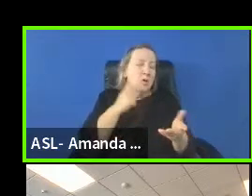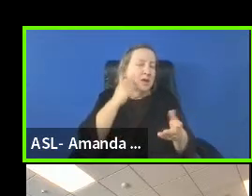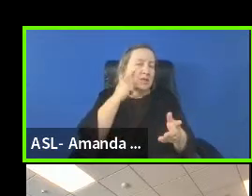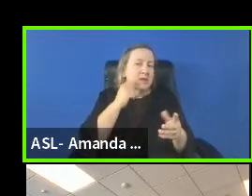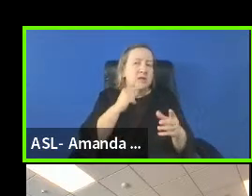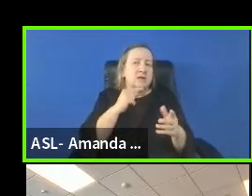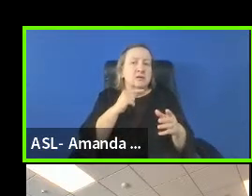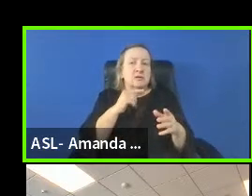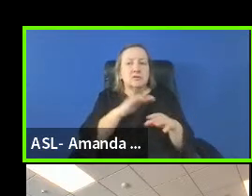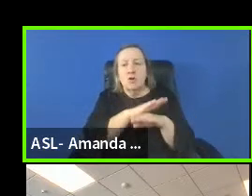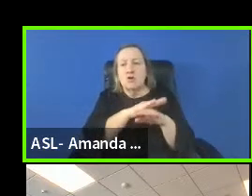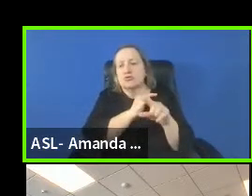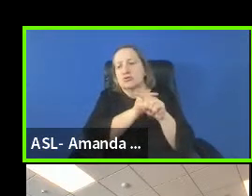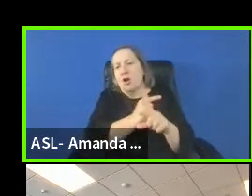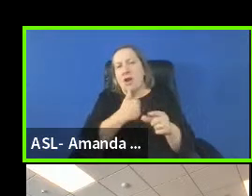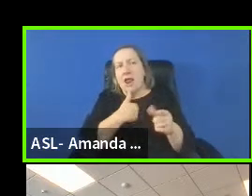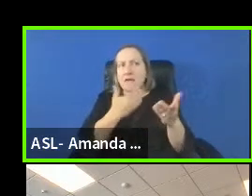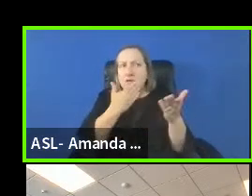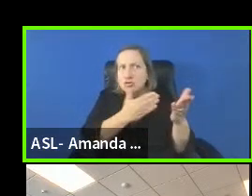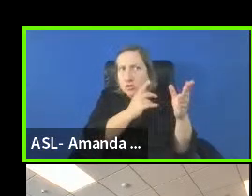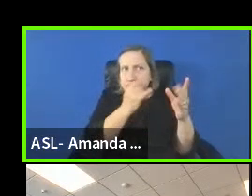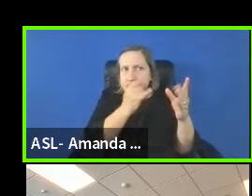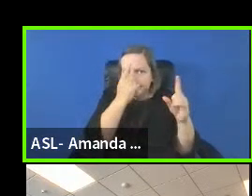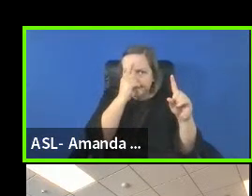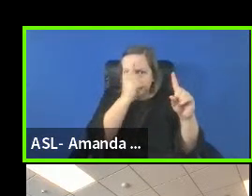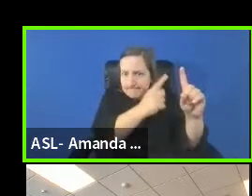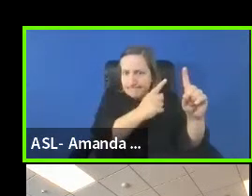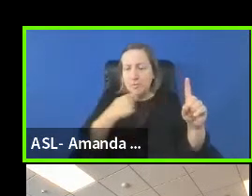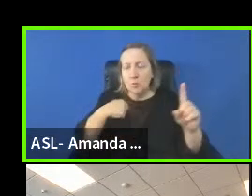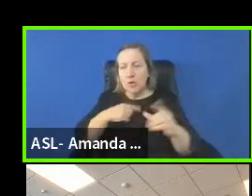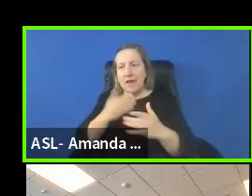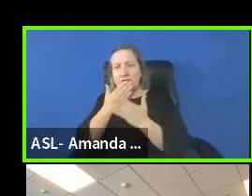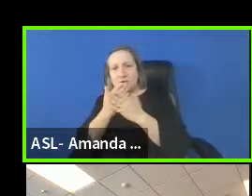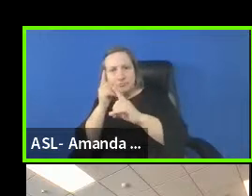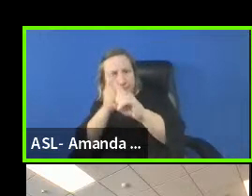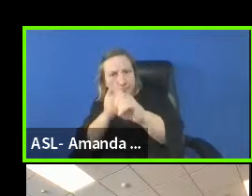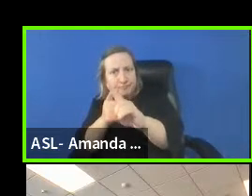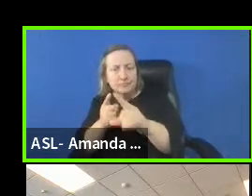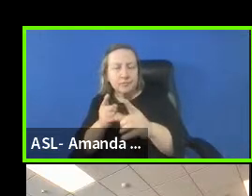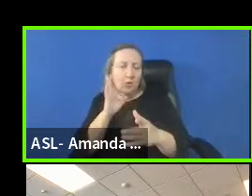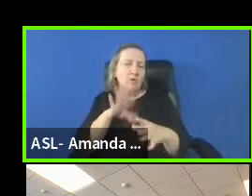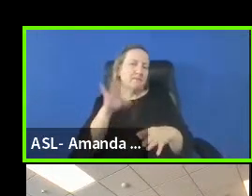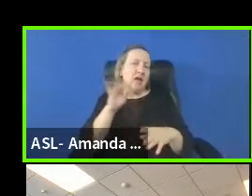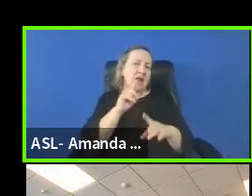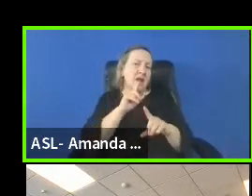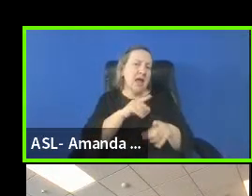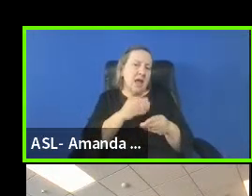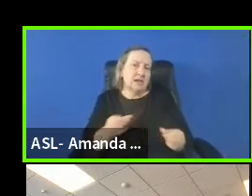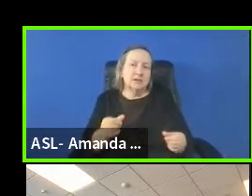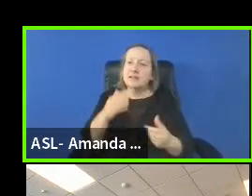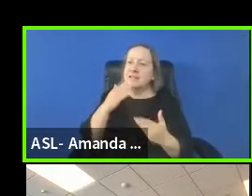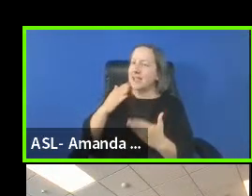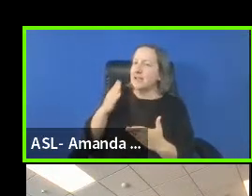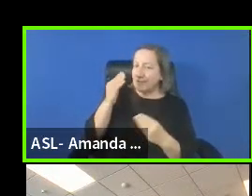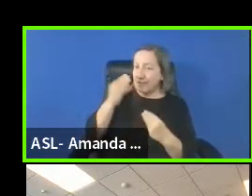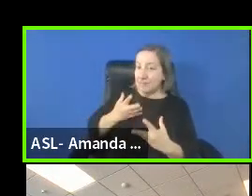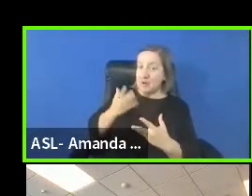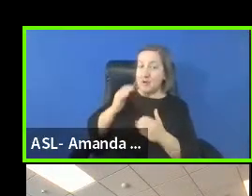goodwill, and we know that we have goodwill, so we can find an answer to this. Well, thank you. Let me know how we can